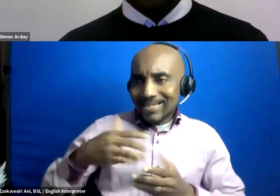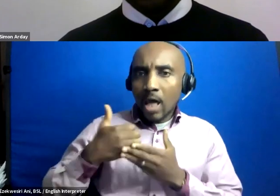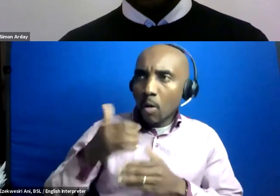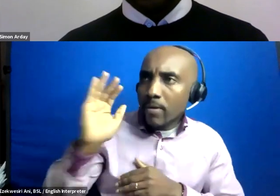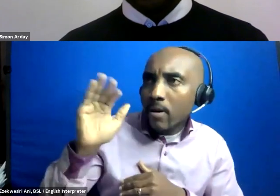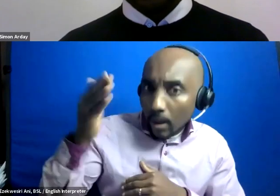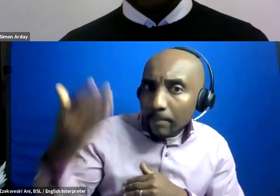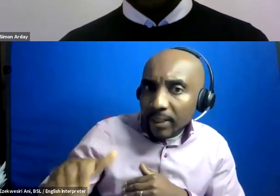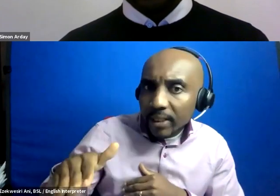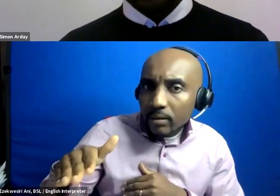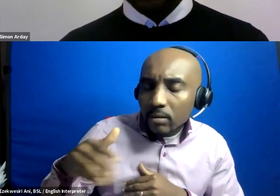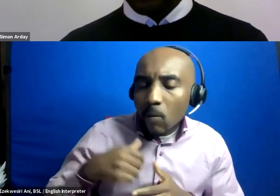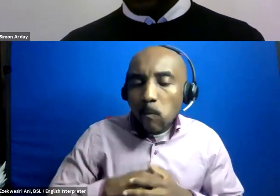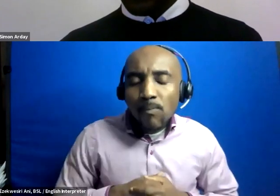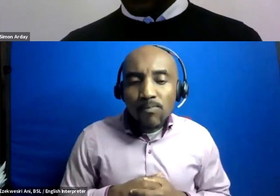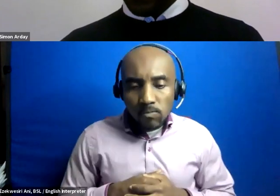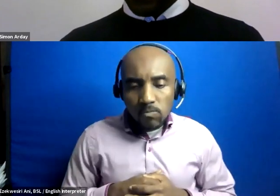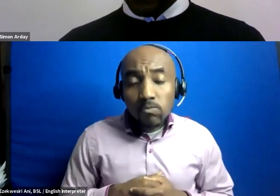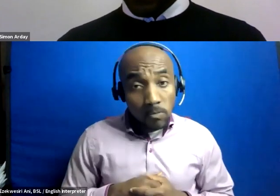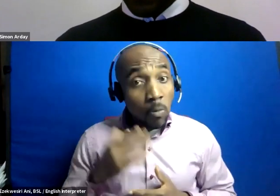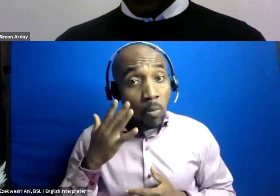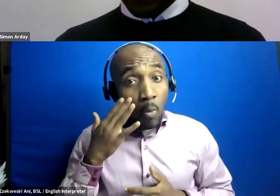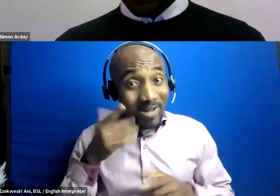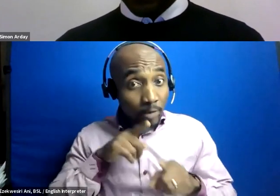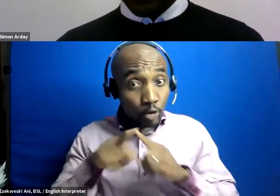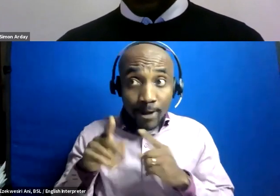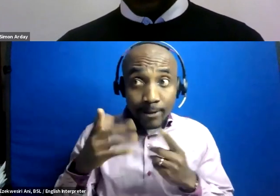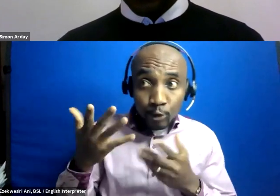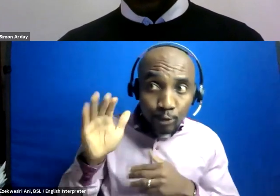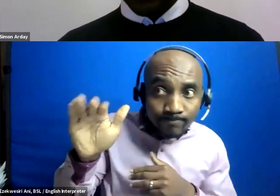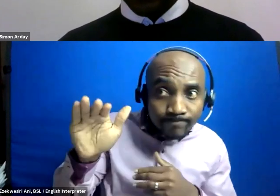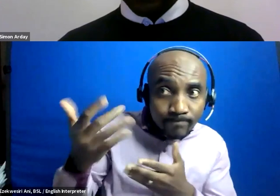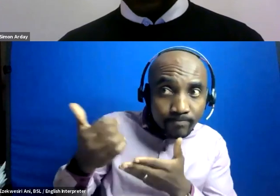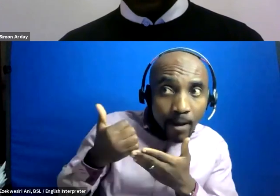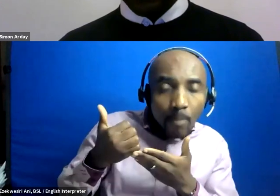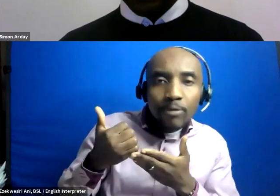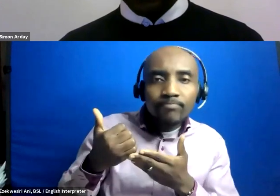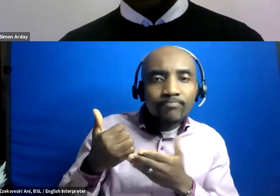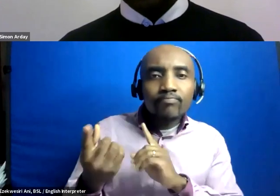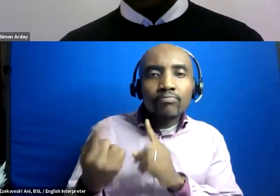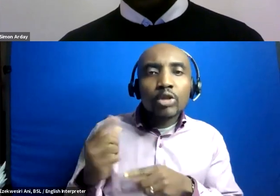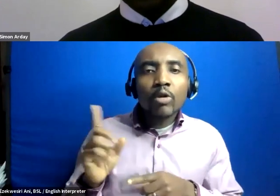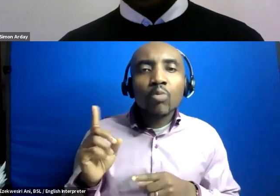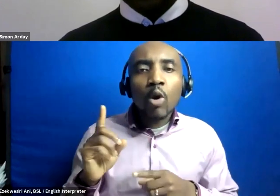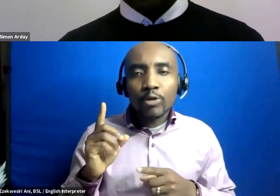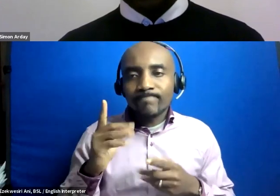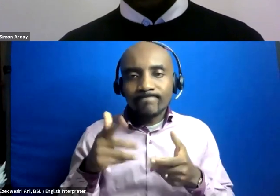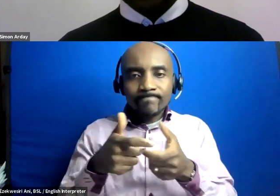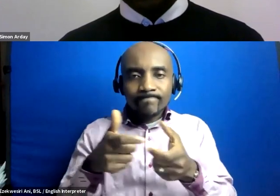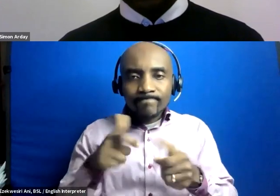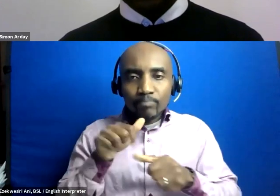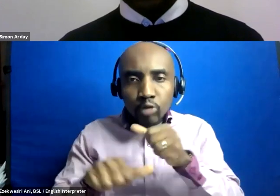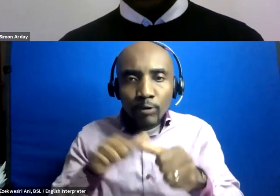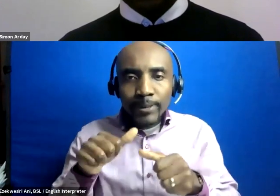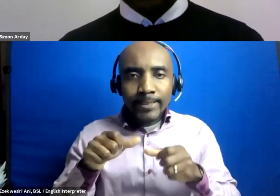When I made attempts to try to gain informal access, I was met with a lot of red tape. So I made